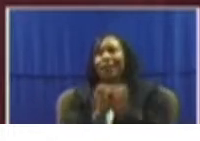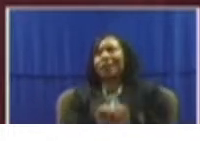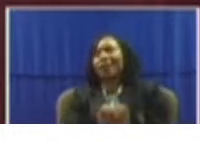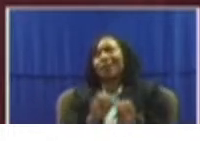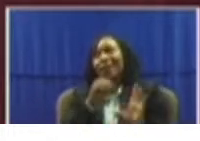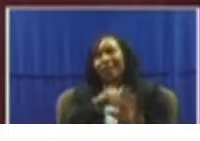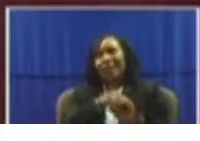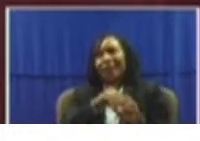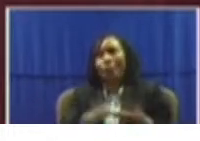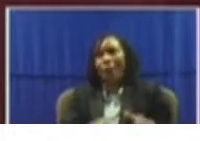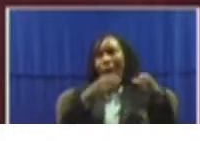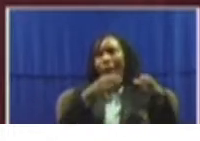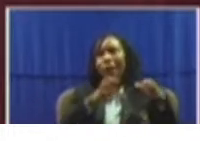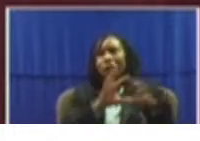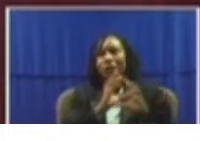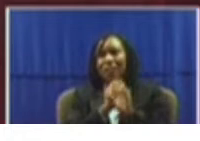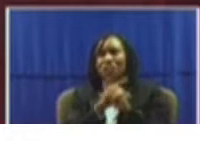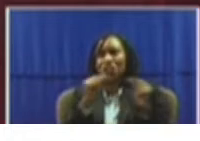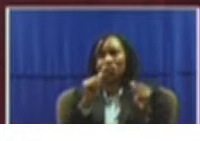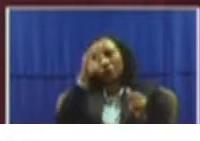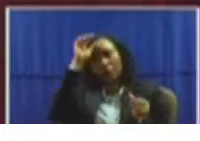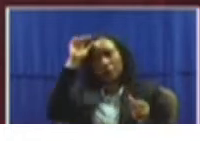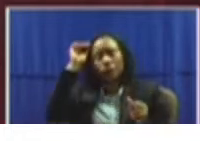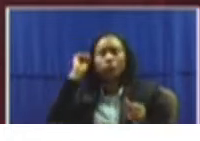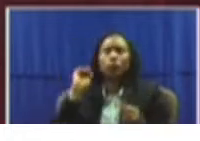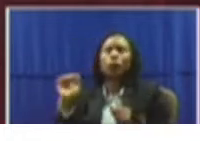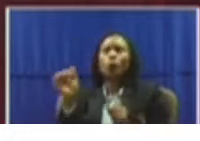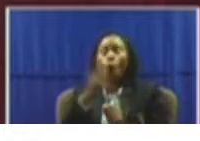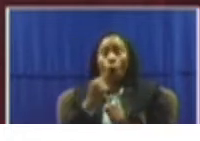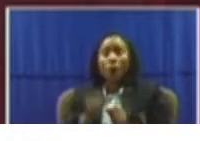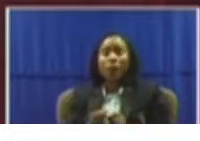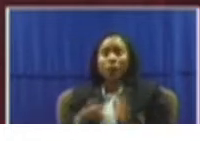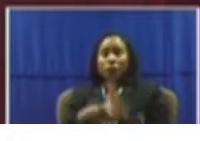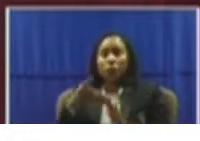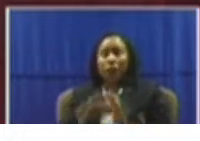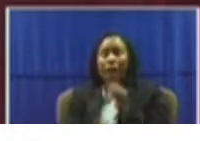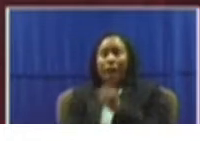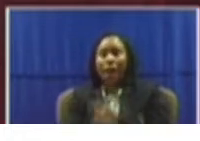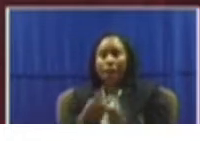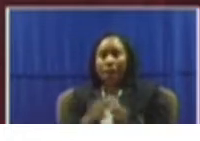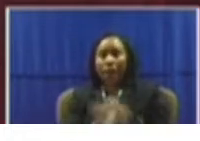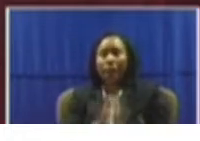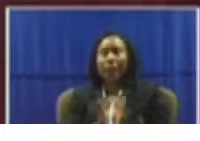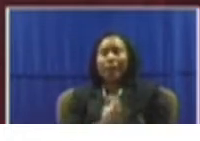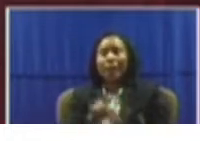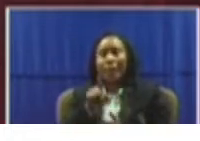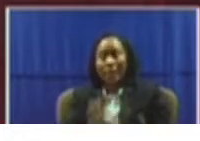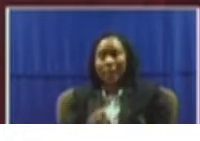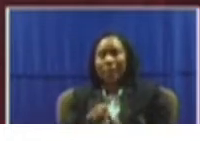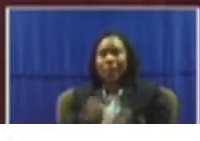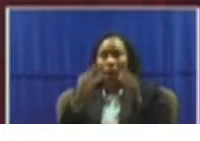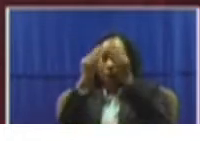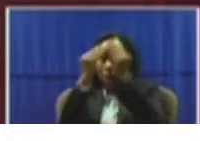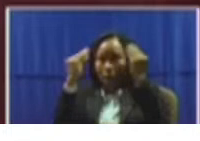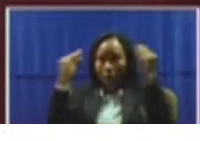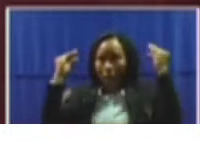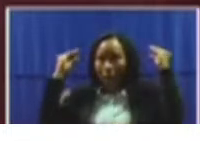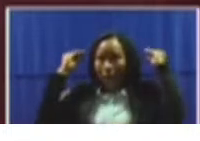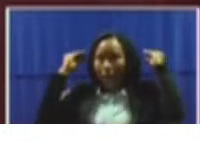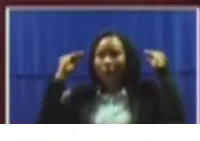all the developments that just took place in his office and the Commissioner of the Police having to be removed because